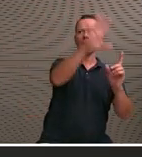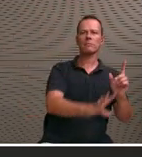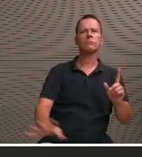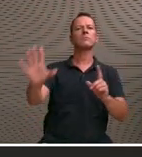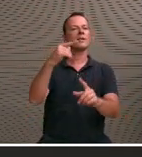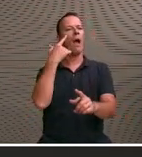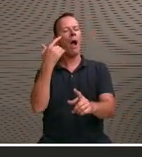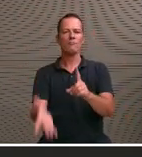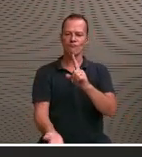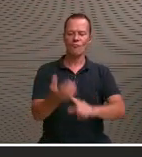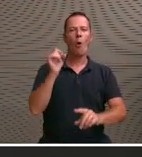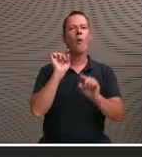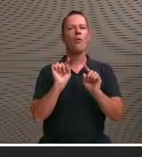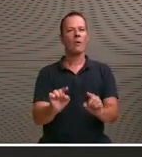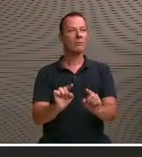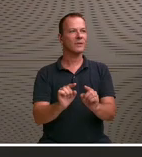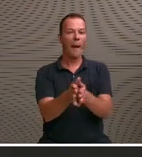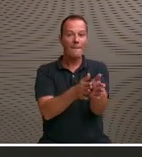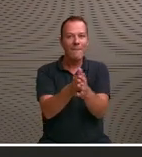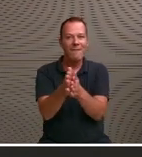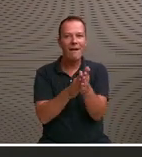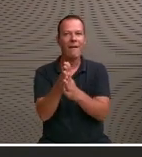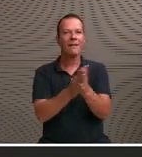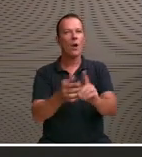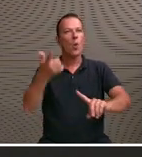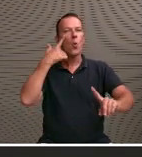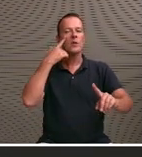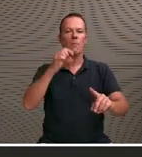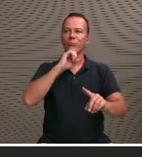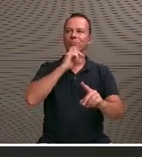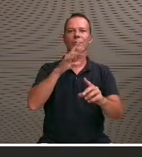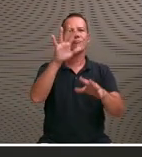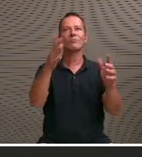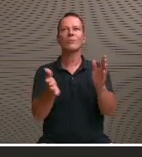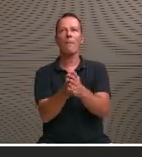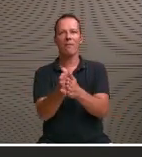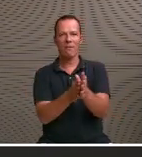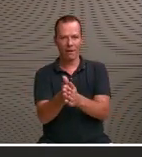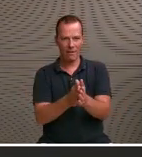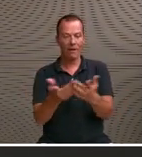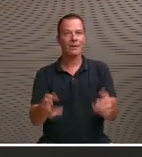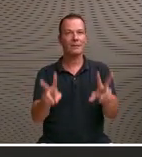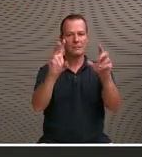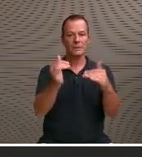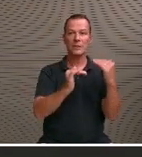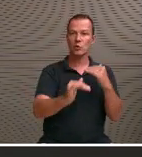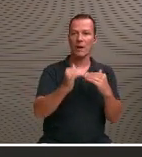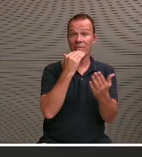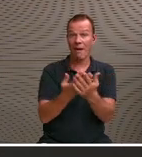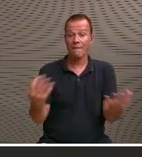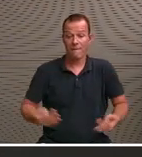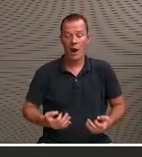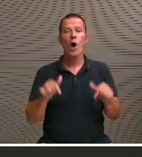growth opportunity that the sustainability imperative will create. And today, I'd like you to